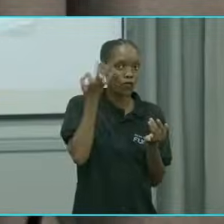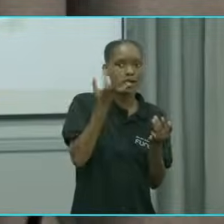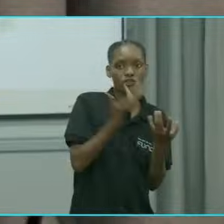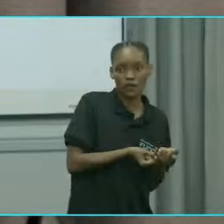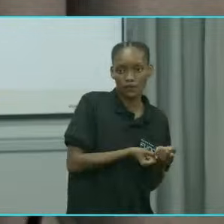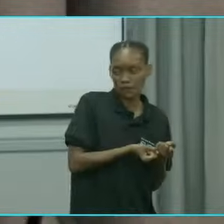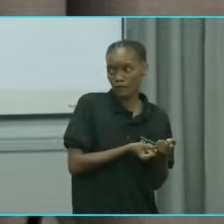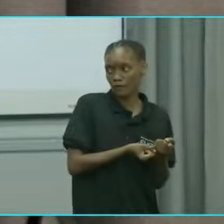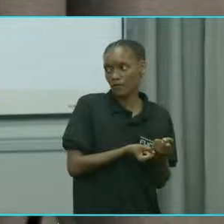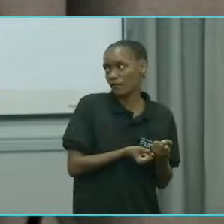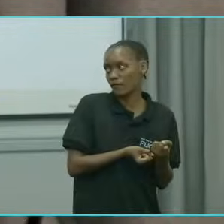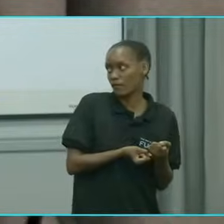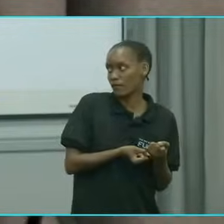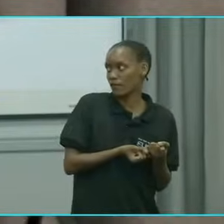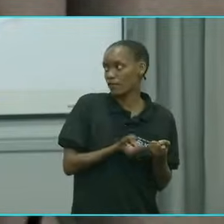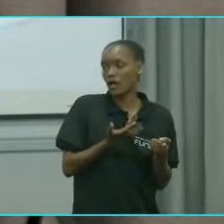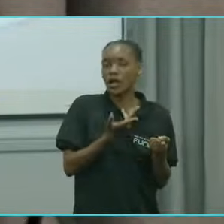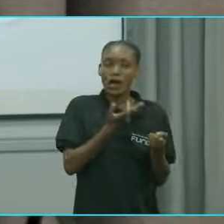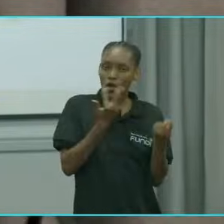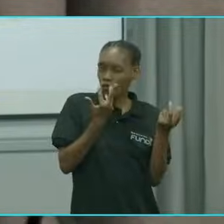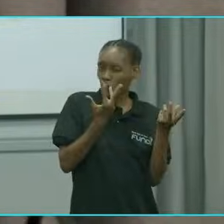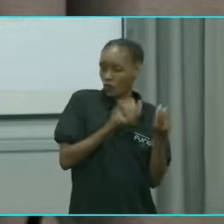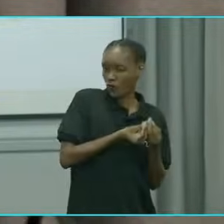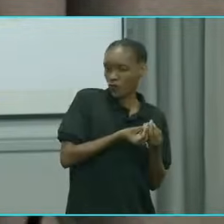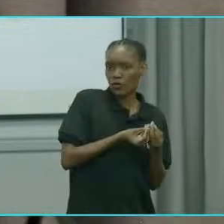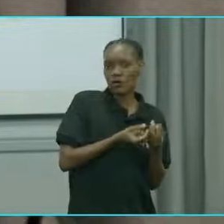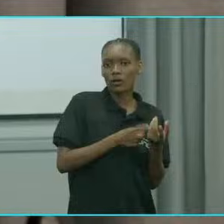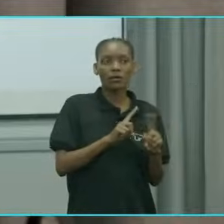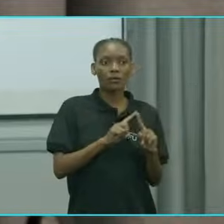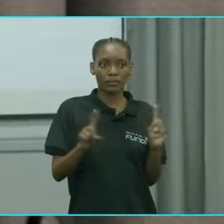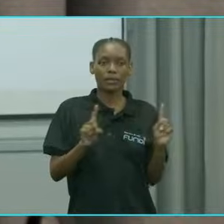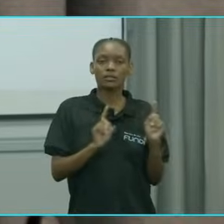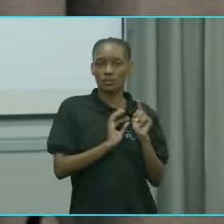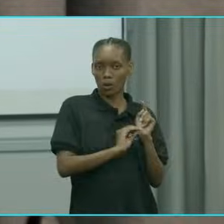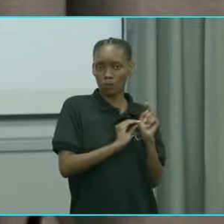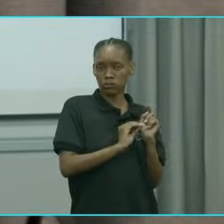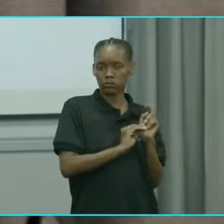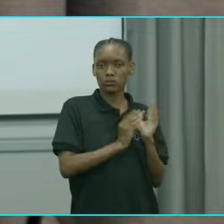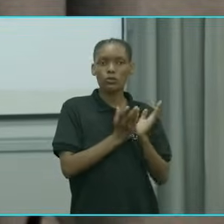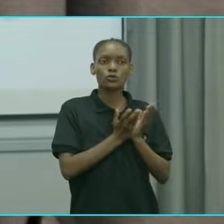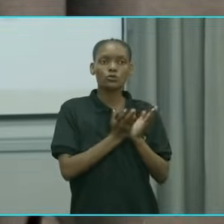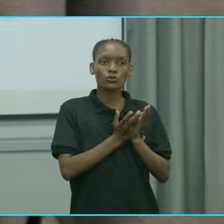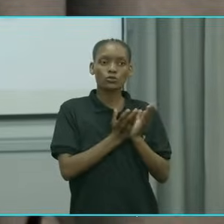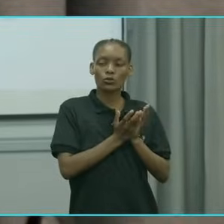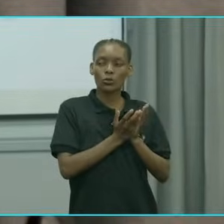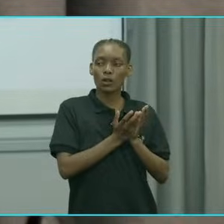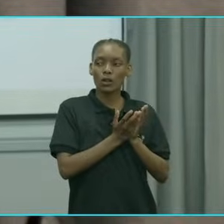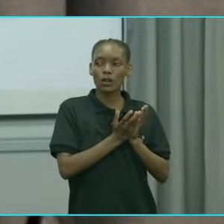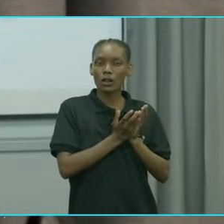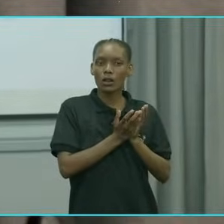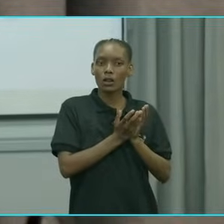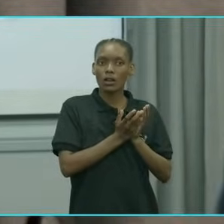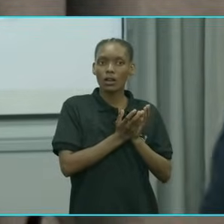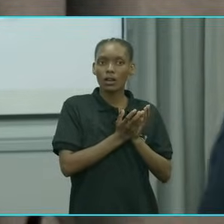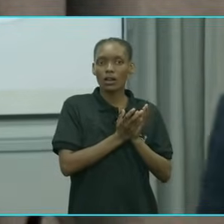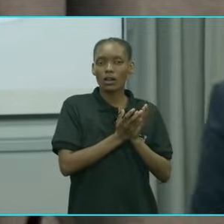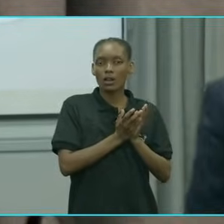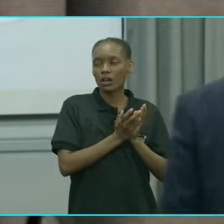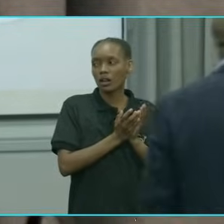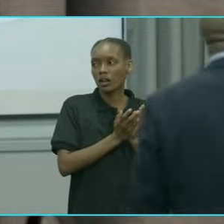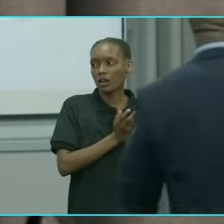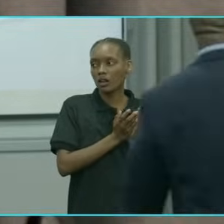mean, that's like very, very rare. But you do have schools that do offer, you know, those languages,